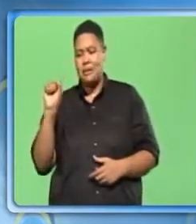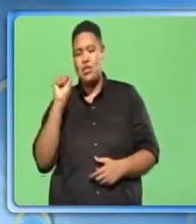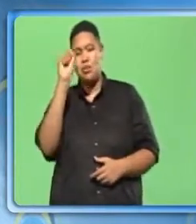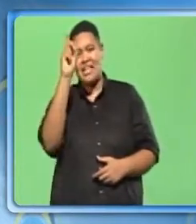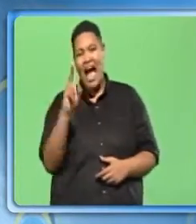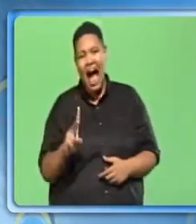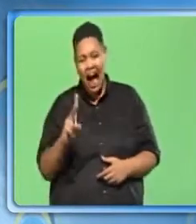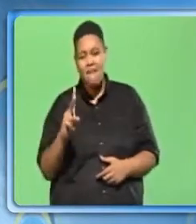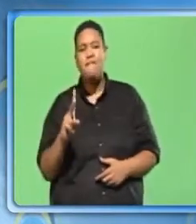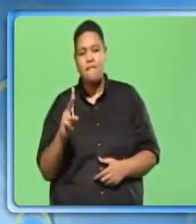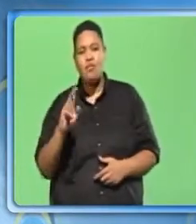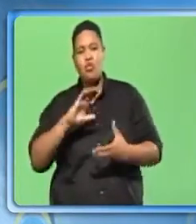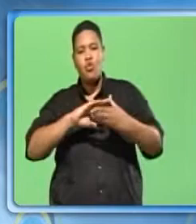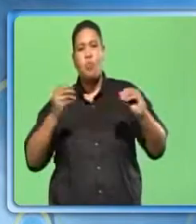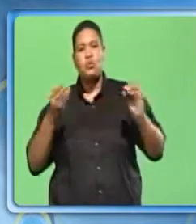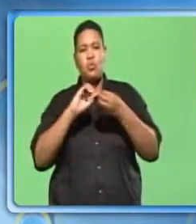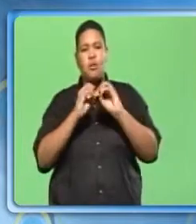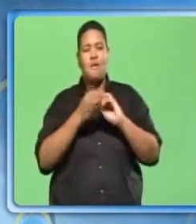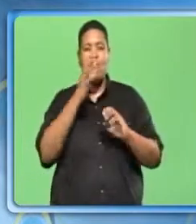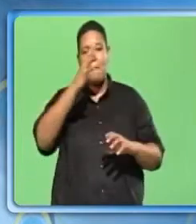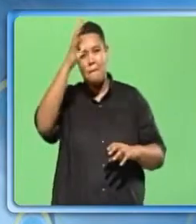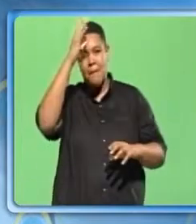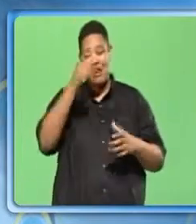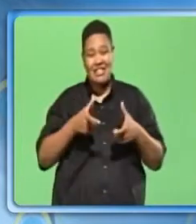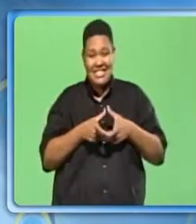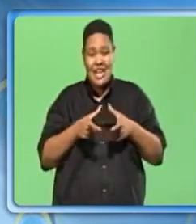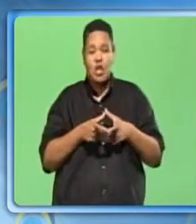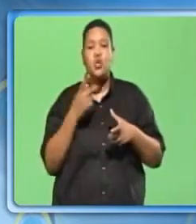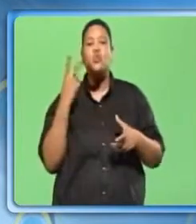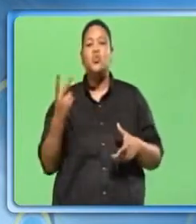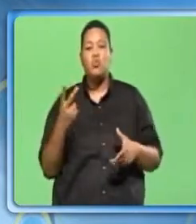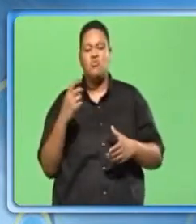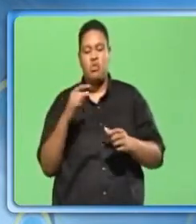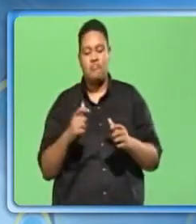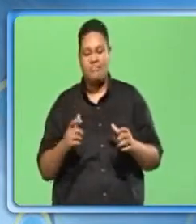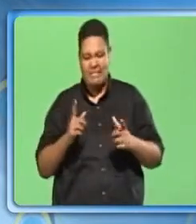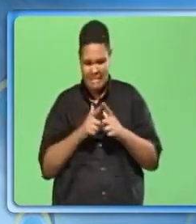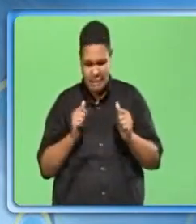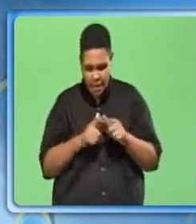the parent cell. 2 consecutive divisions occur.